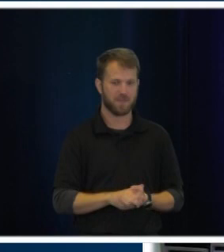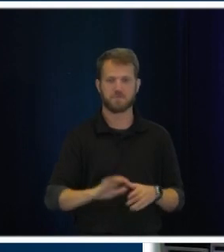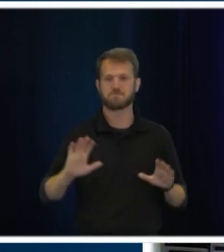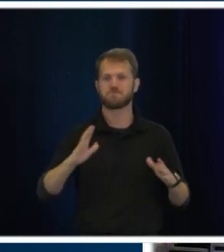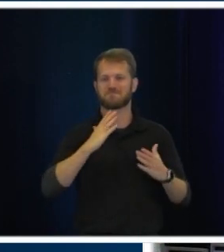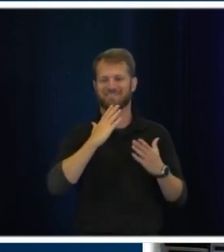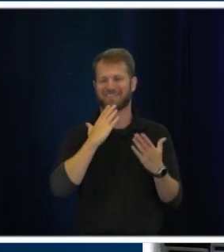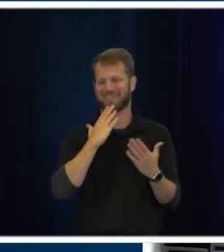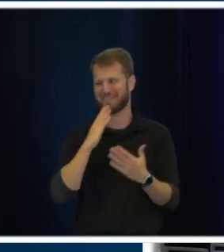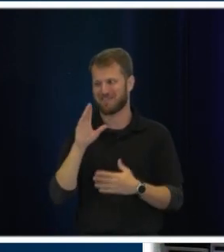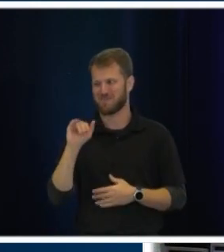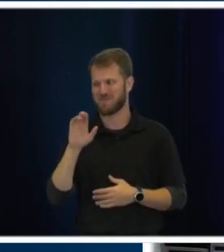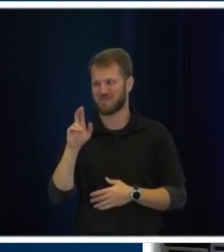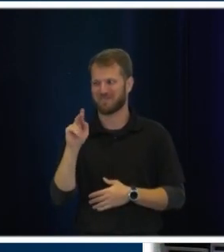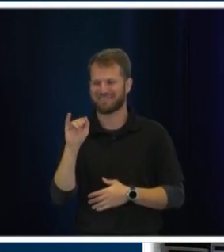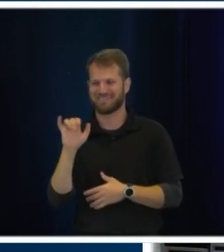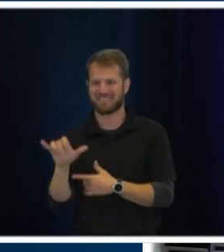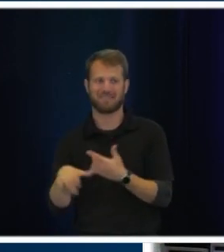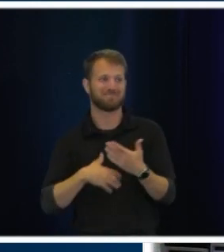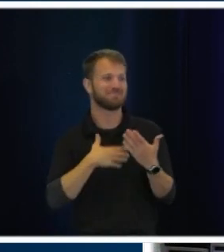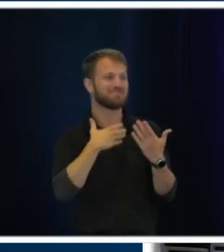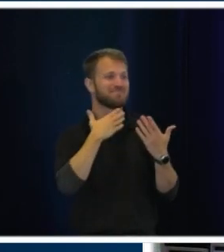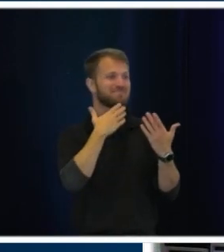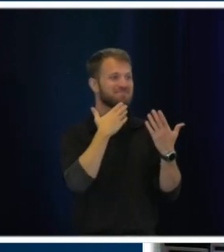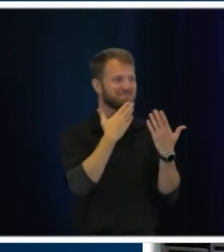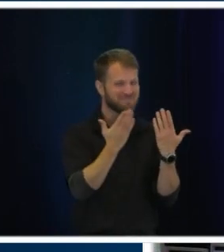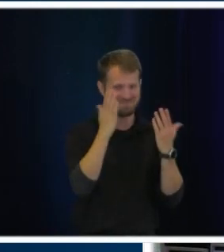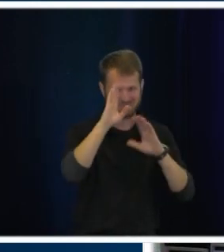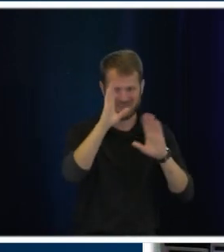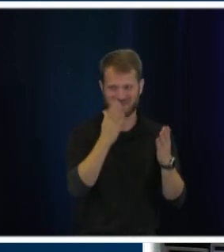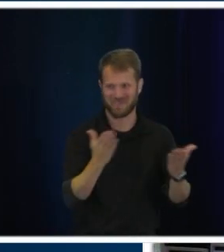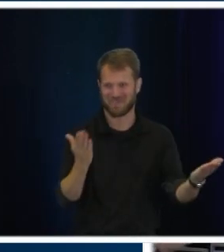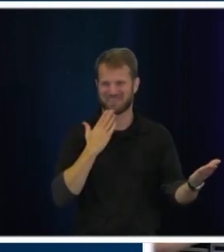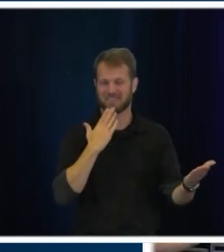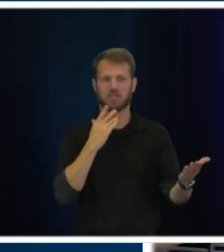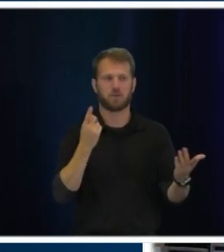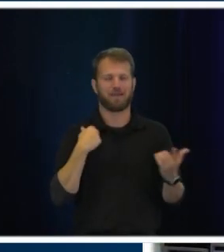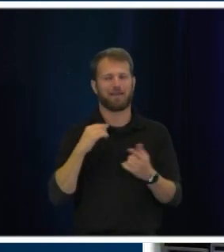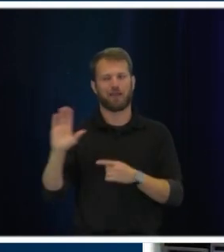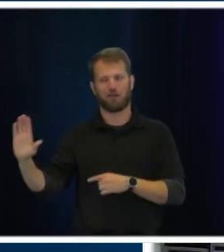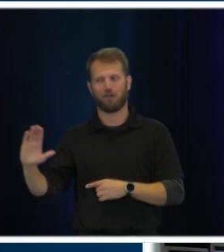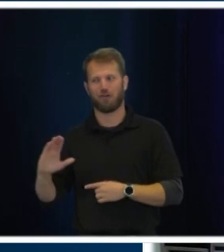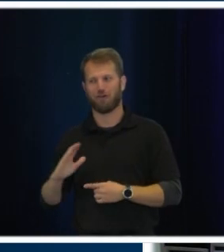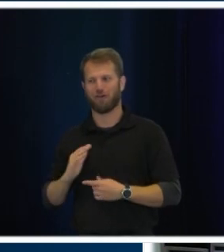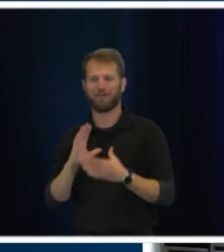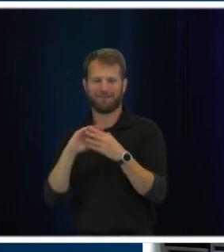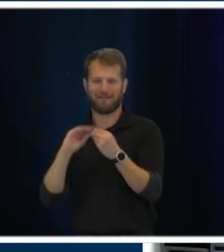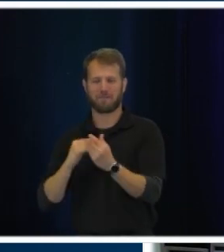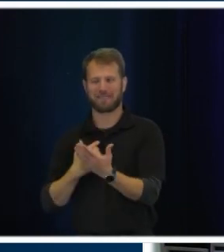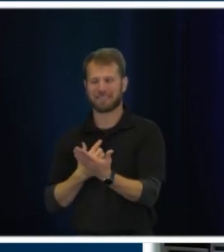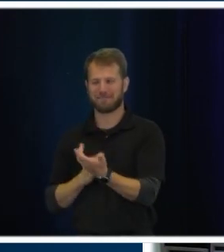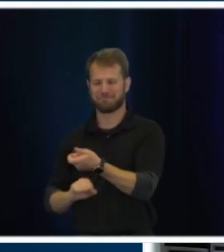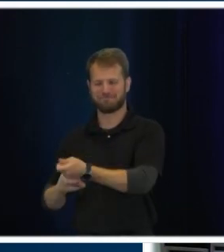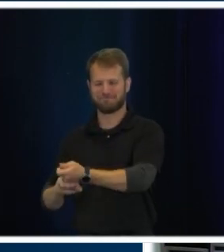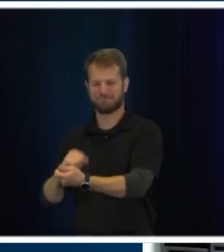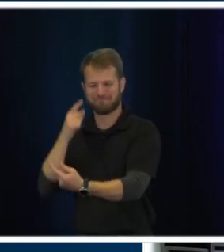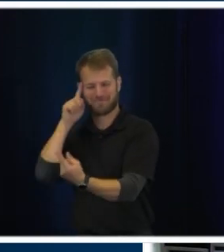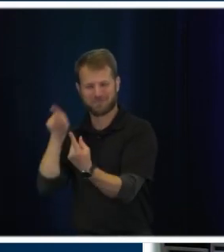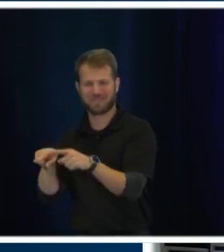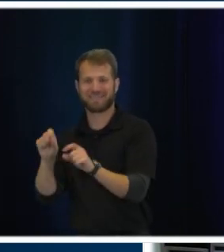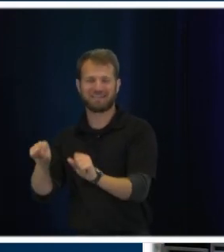Thank you, Courtney, and good morning, everyone. And again, I echo Courtney's sentiment, and thank you all for being here with us. So I know you